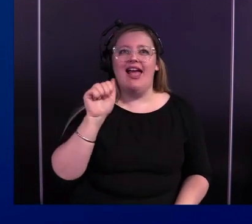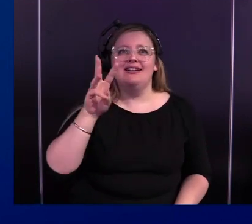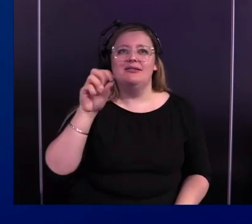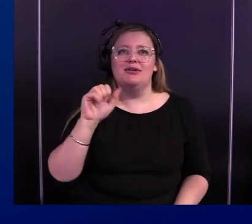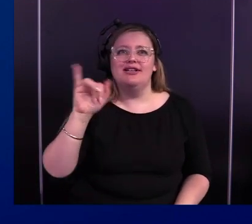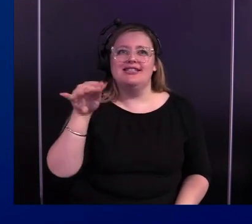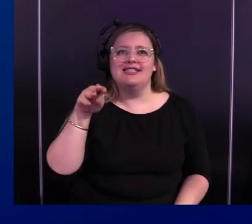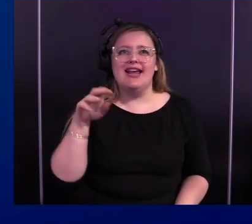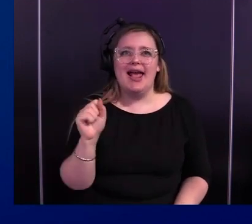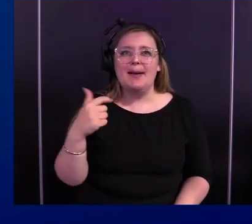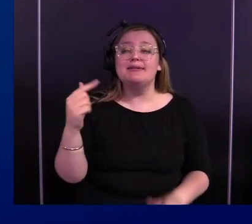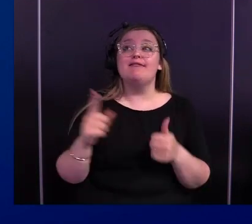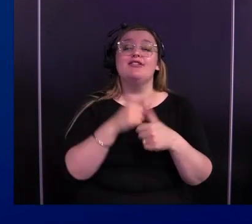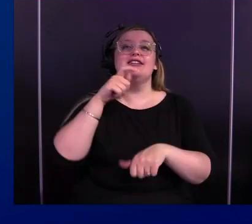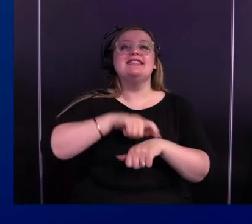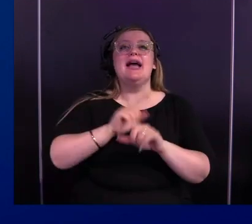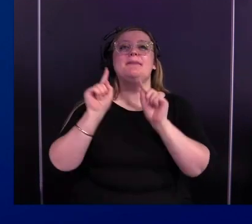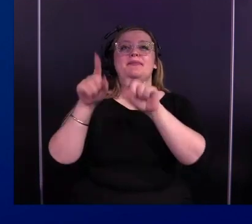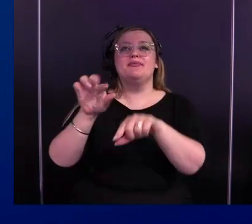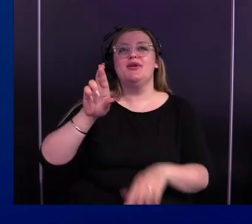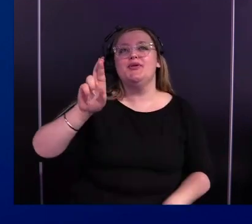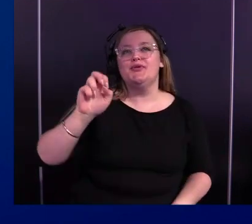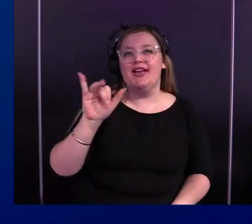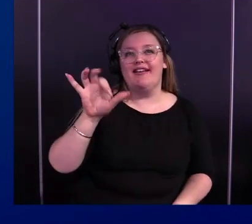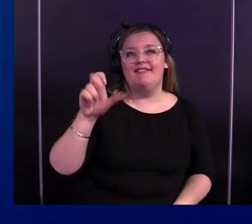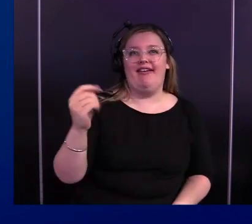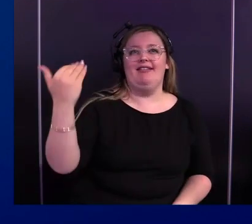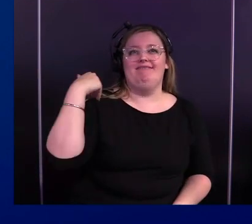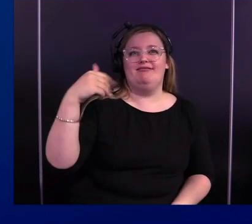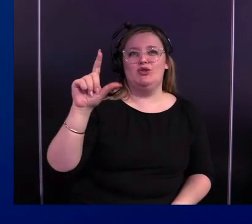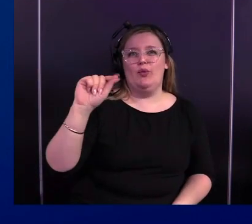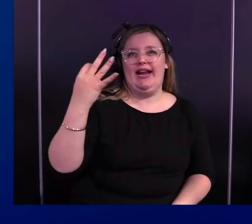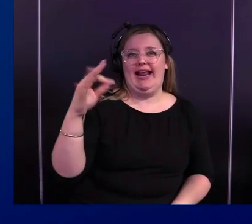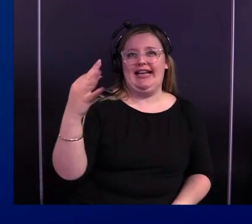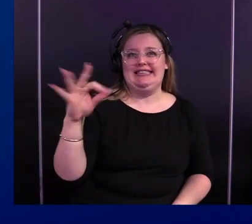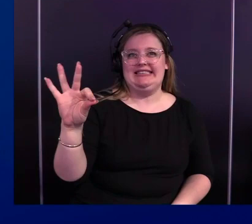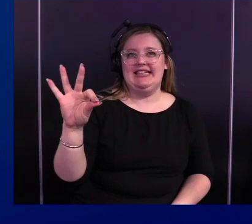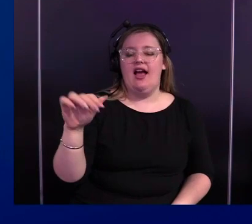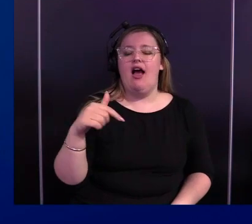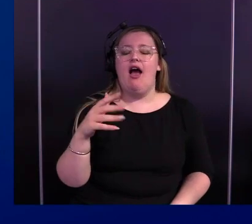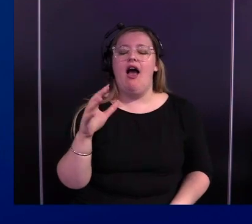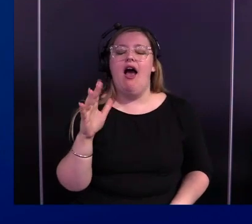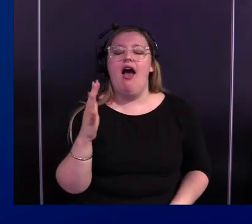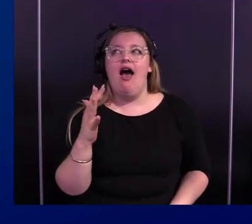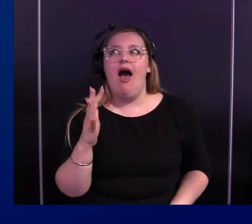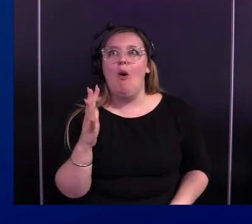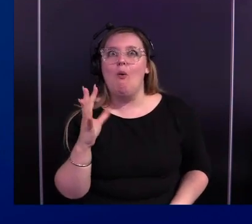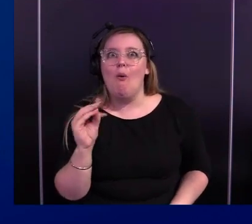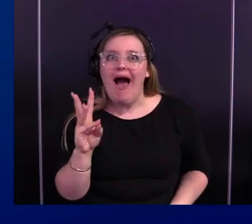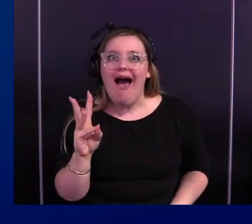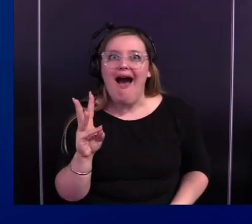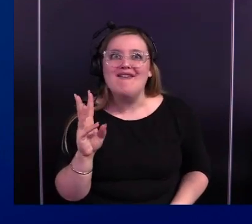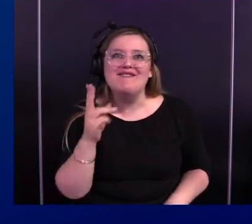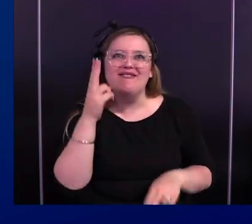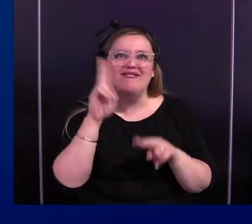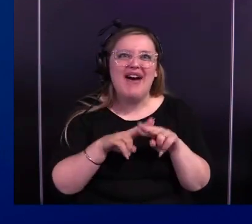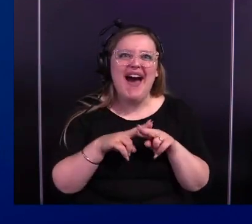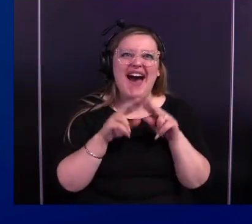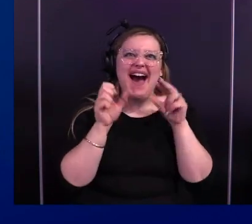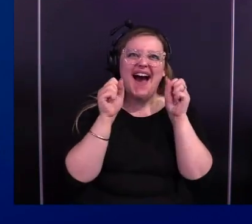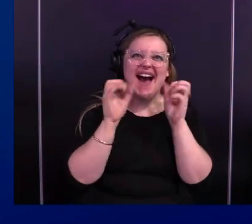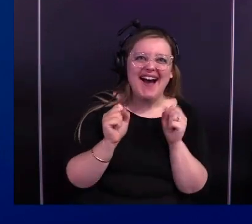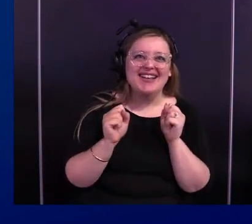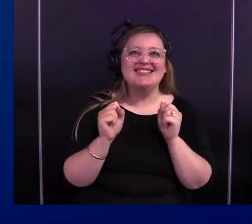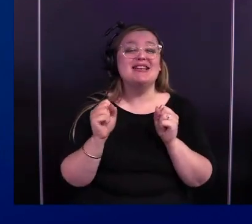I first attended reInvent in 2019. And I was just like, oh my gosh, these are so fun. These are so awesome. And so to be able to create a